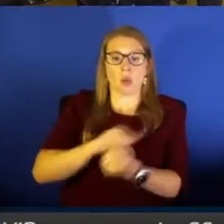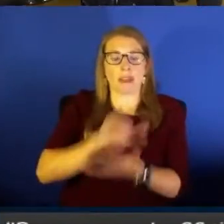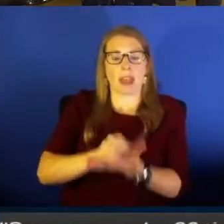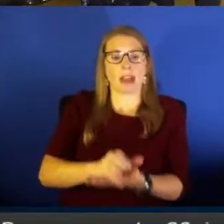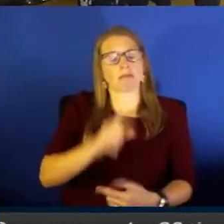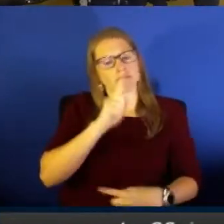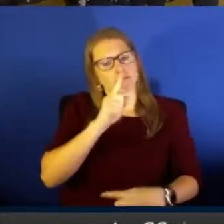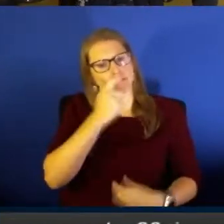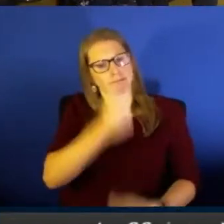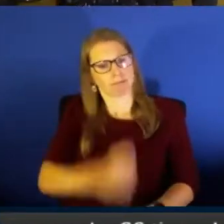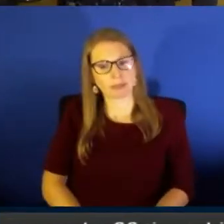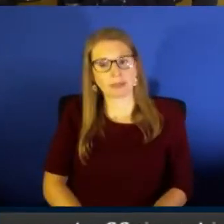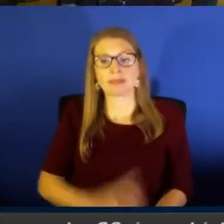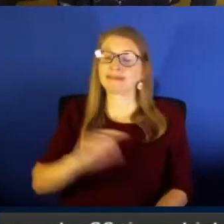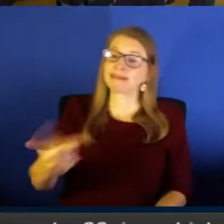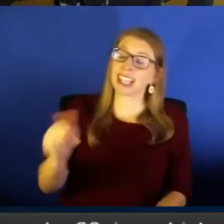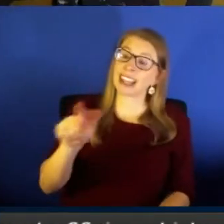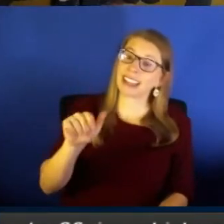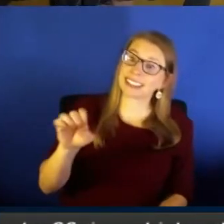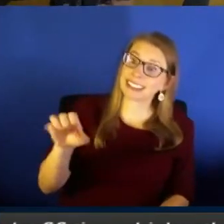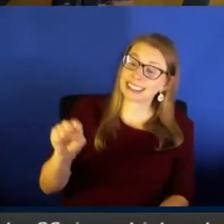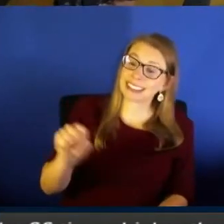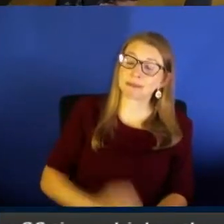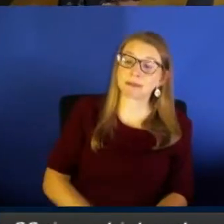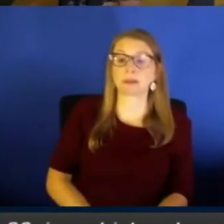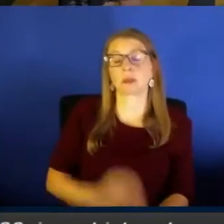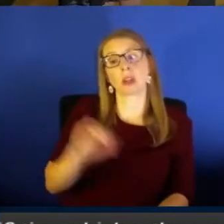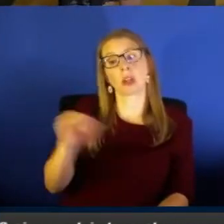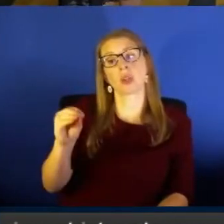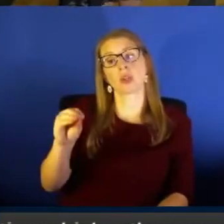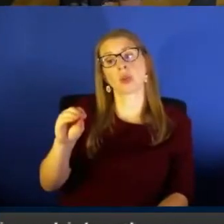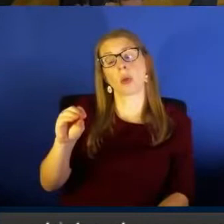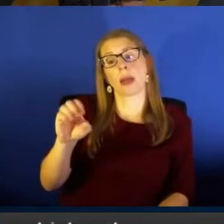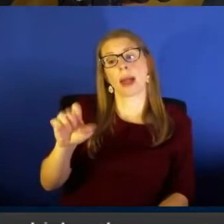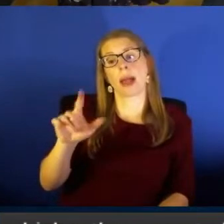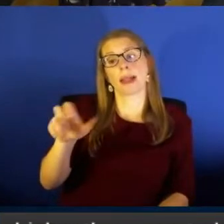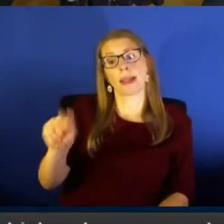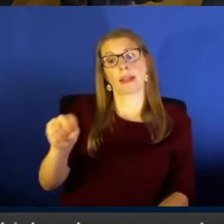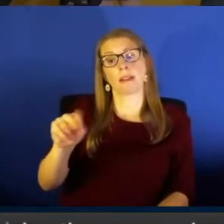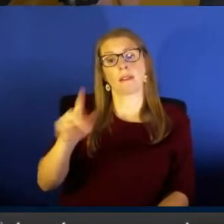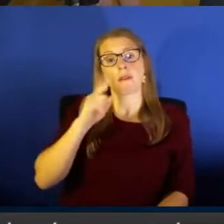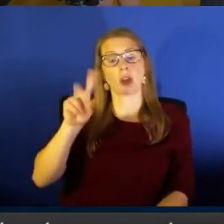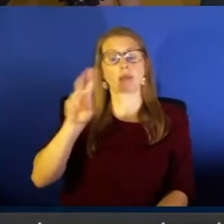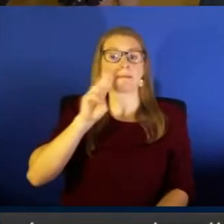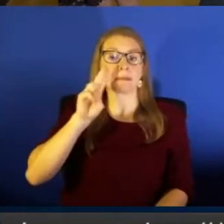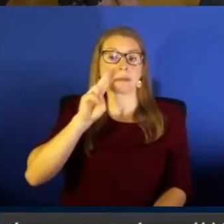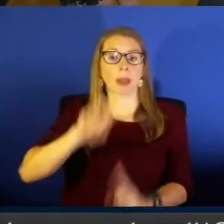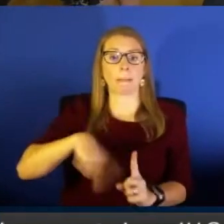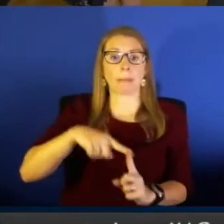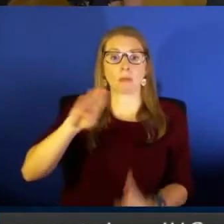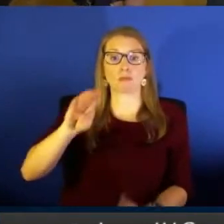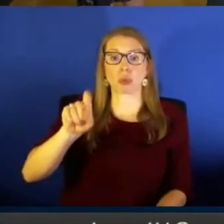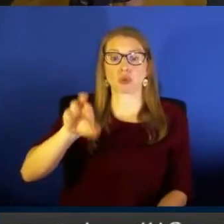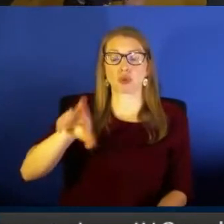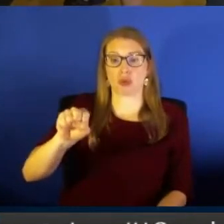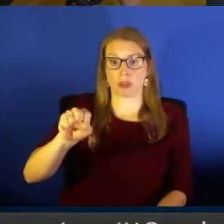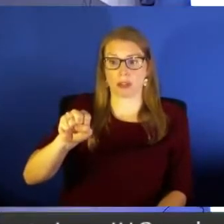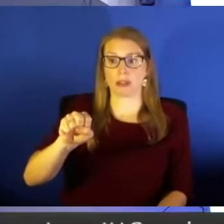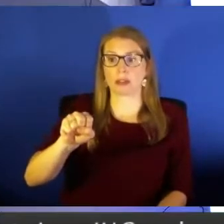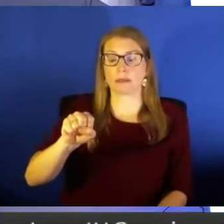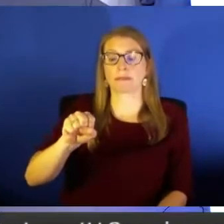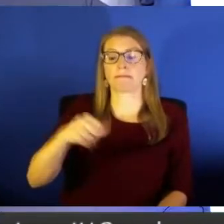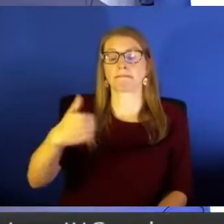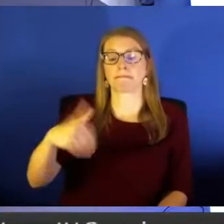interesting. Alexis? Joe Ellen has a question for Dr. Hawkinson about boosters. Yeah. Big questions about boosters this